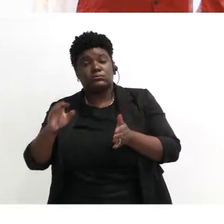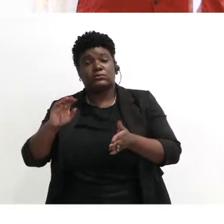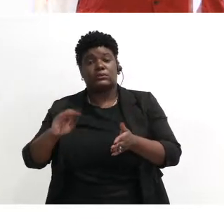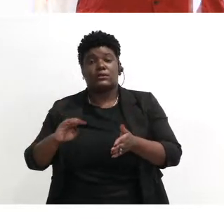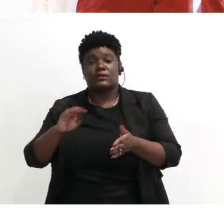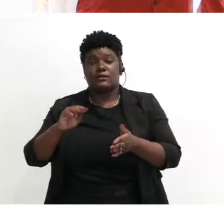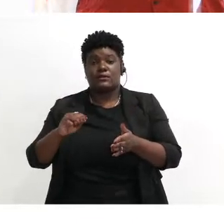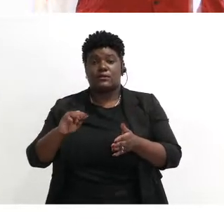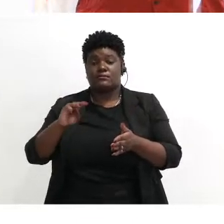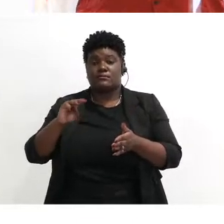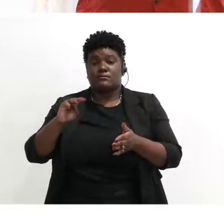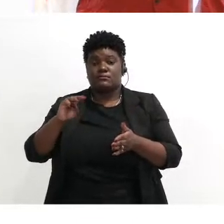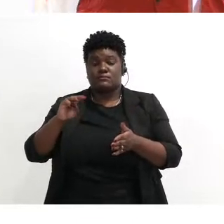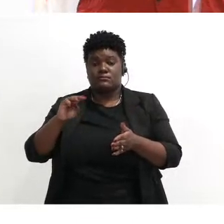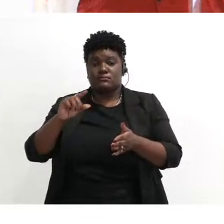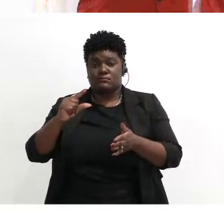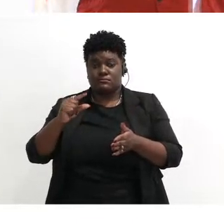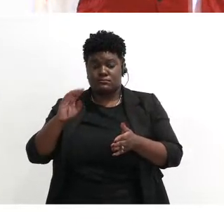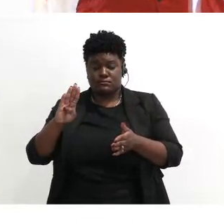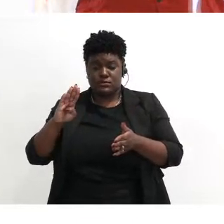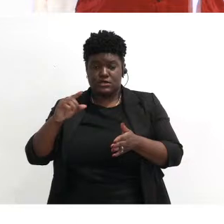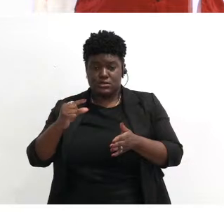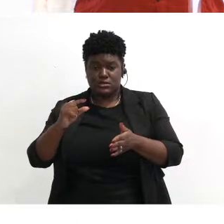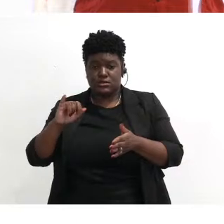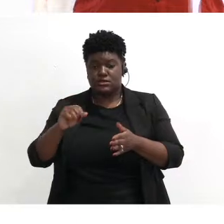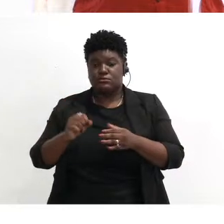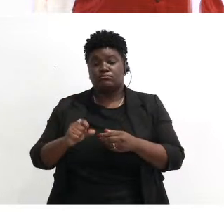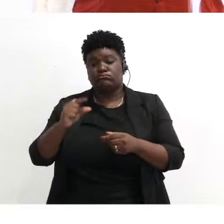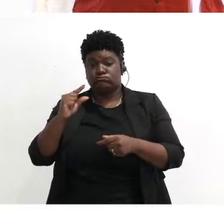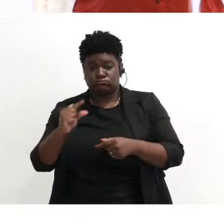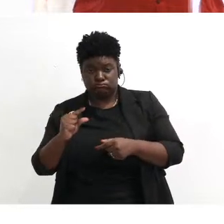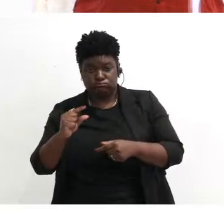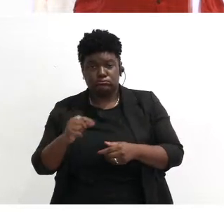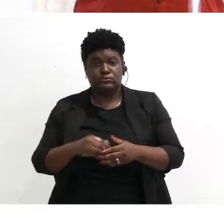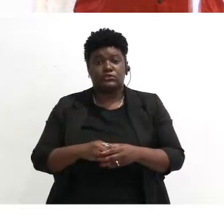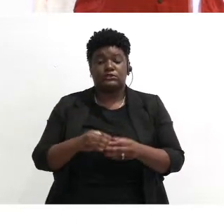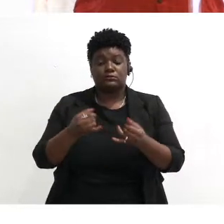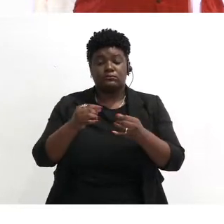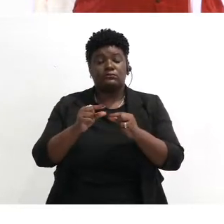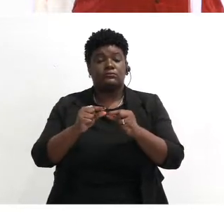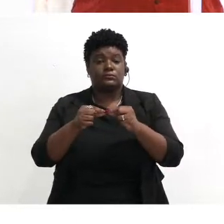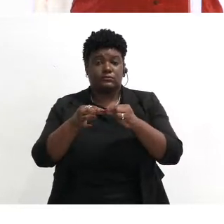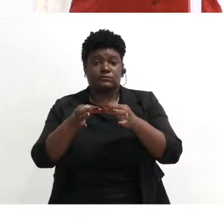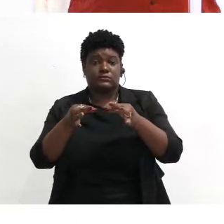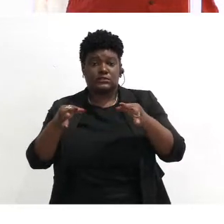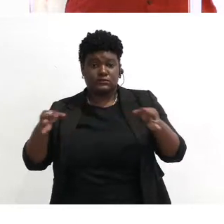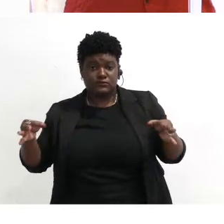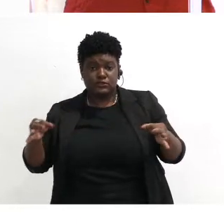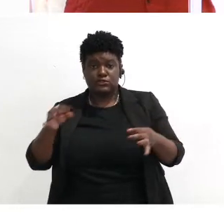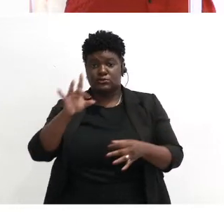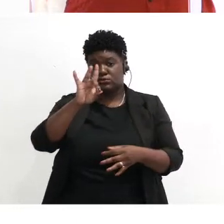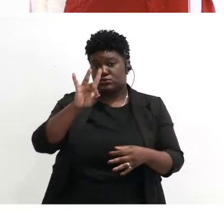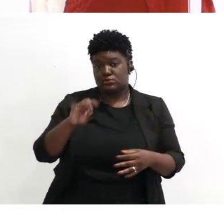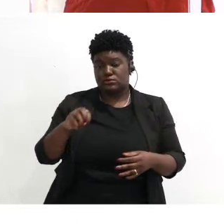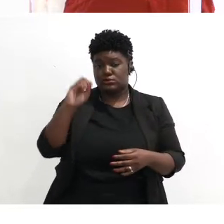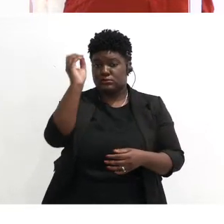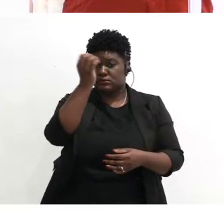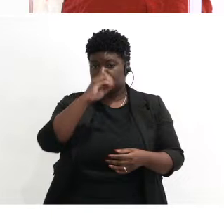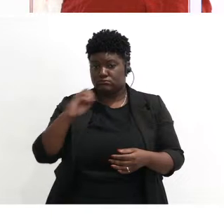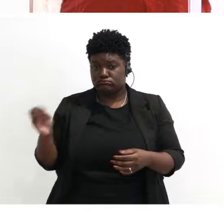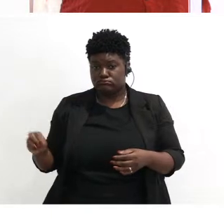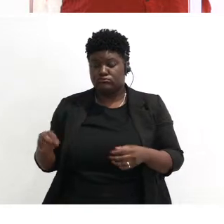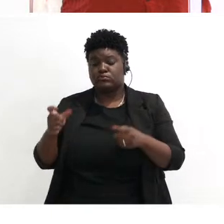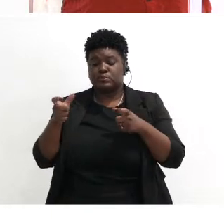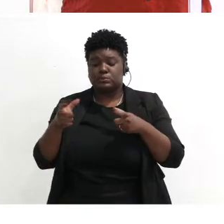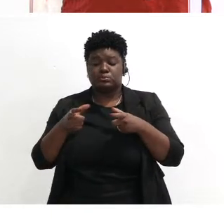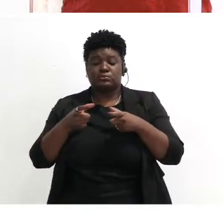and significantly 80% smaller to go into the next generation phone. So, it's not just